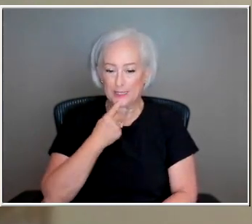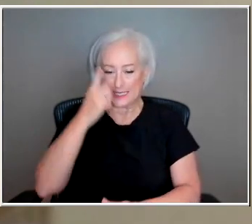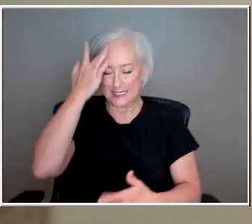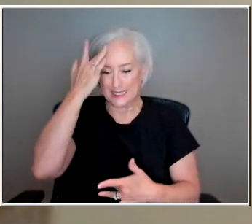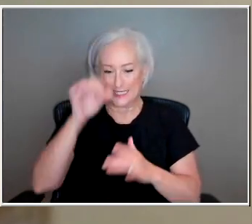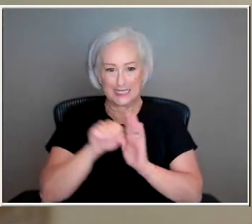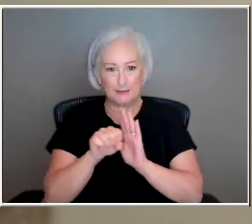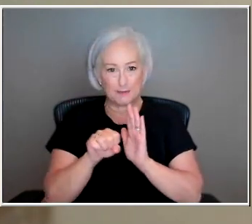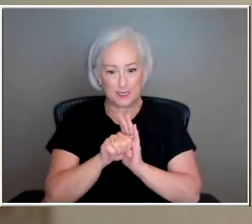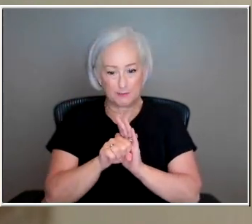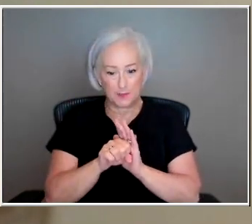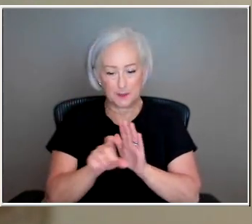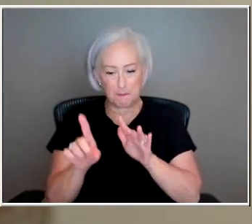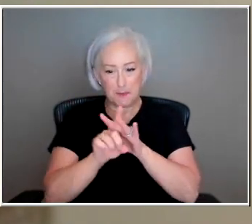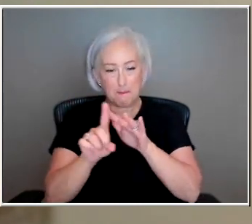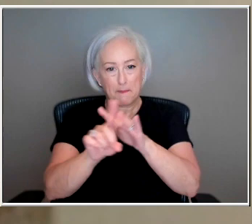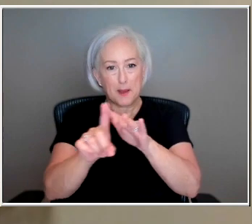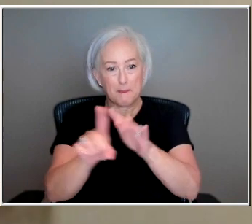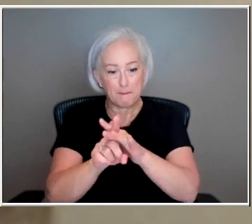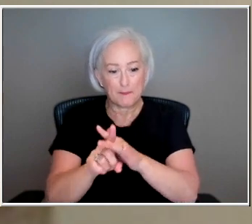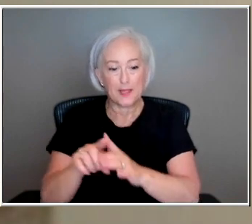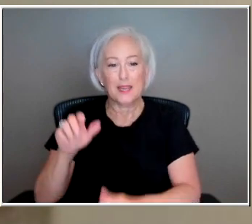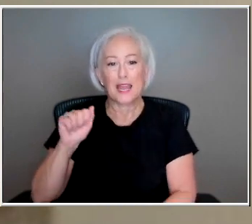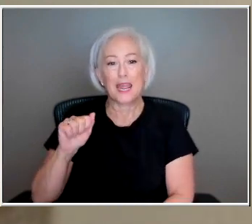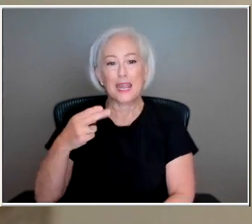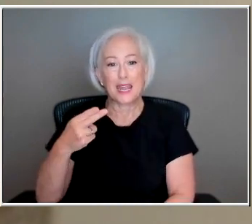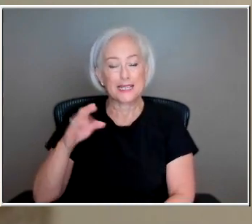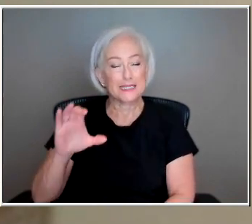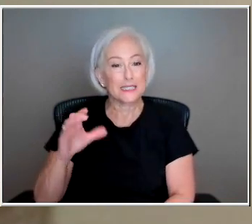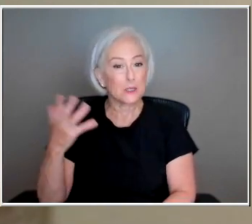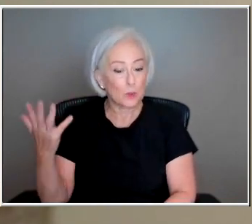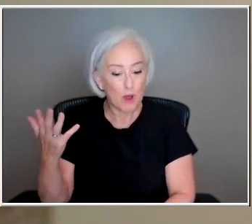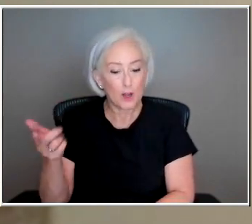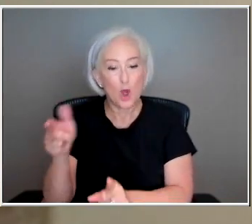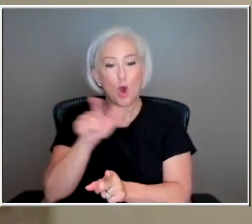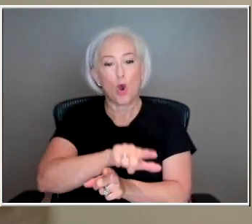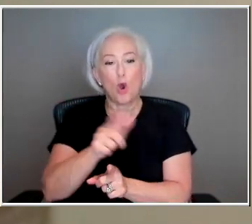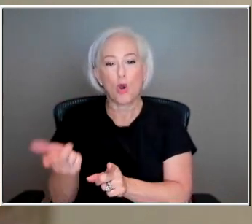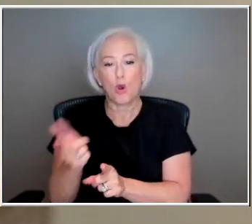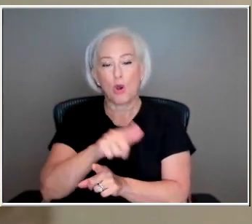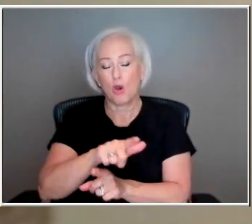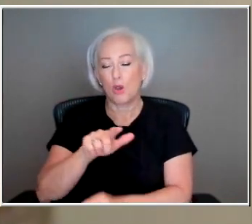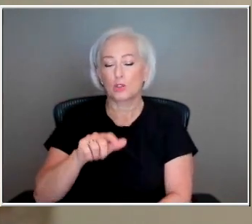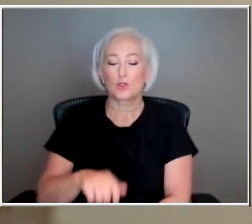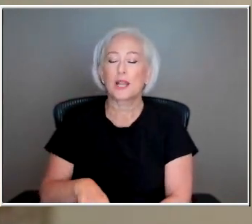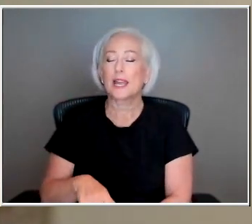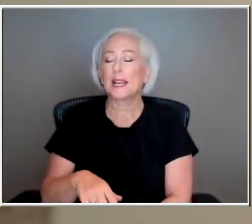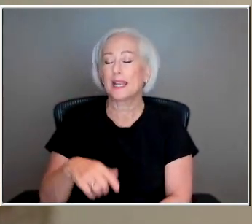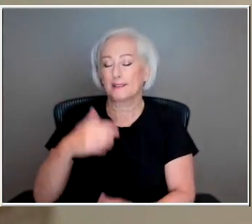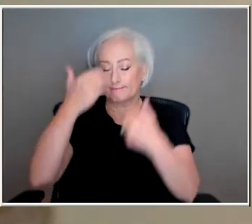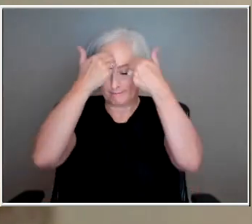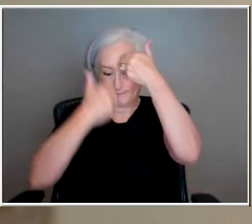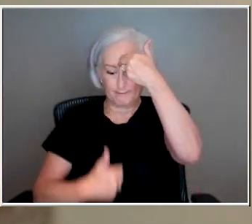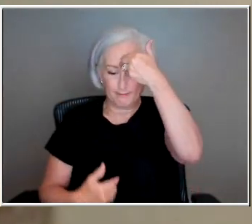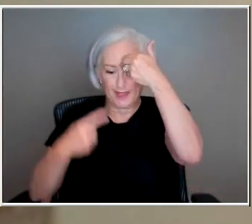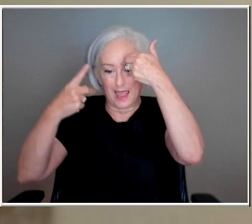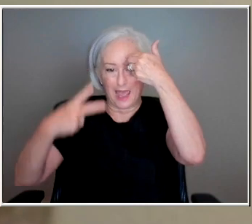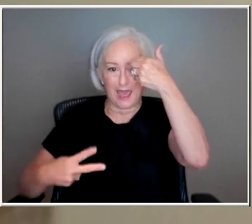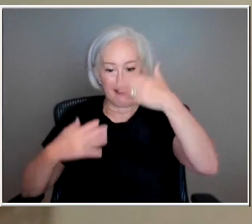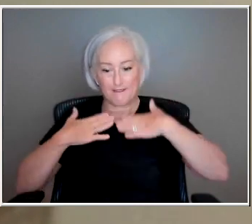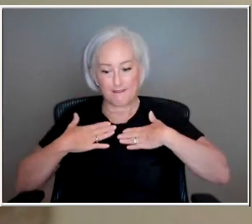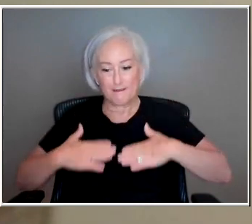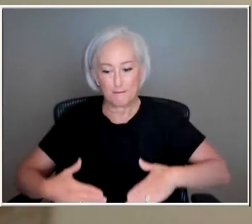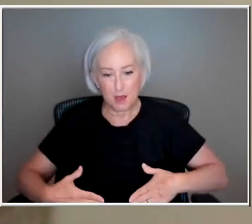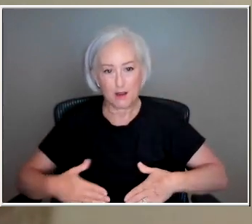AHC. So AHC stands for alternating hemiplegia of childhood. It's a bit misleading because it's not actually